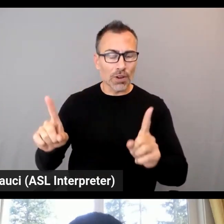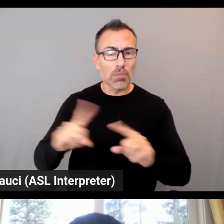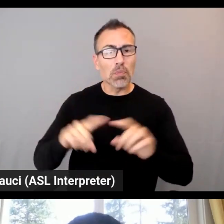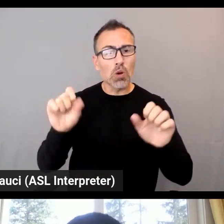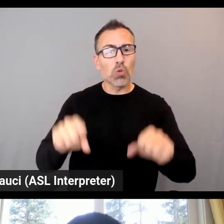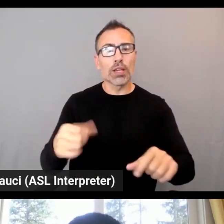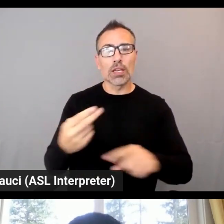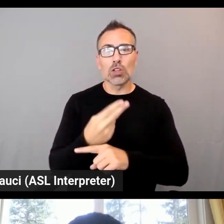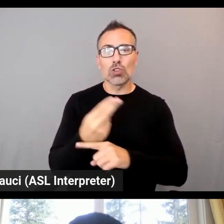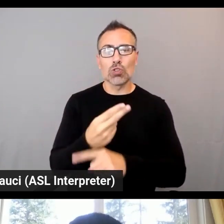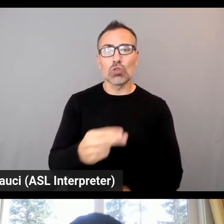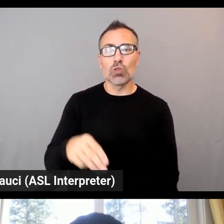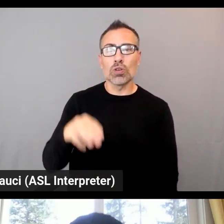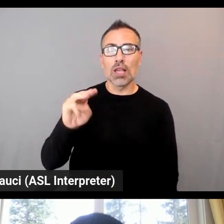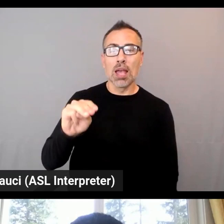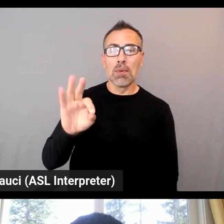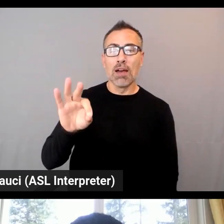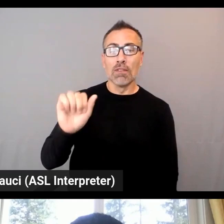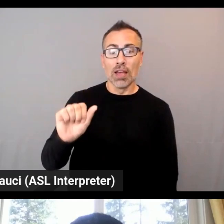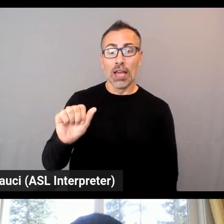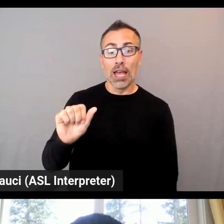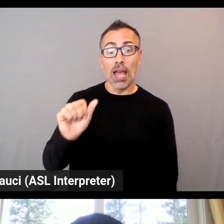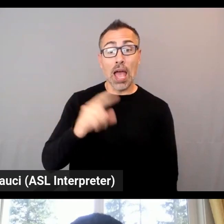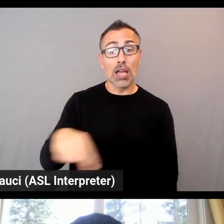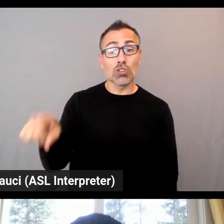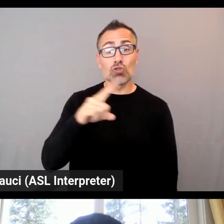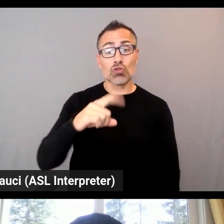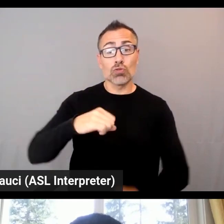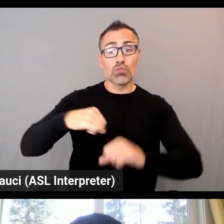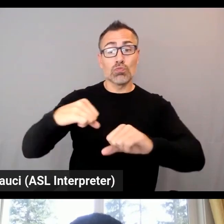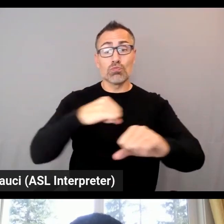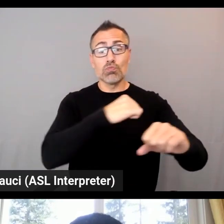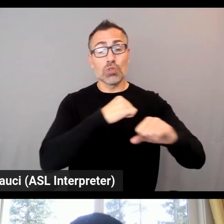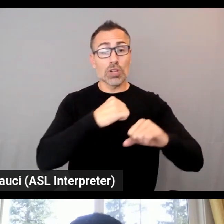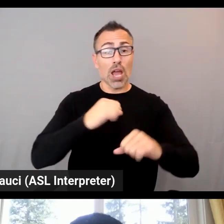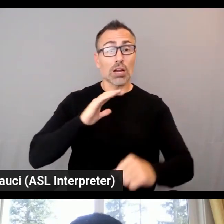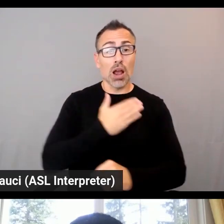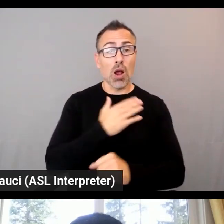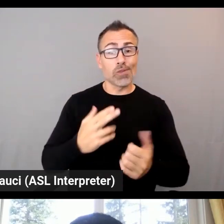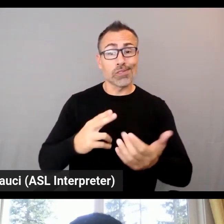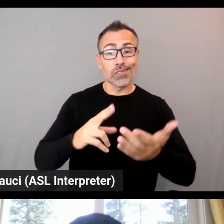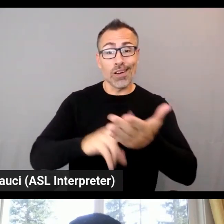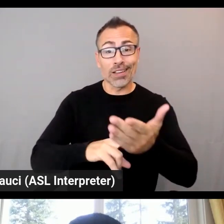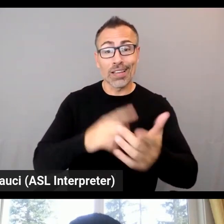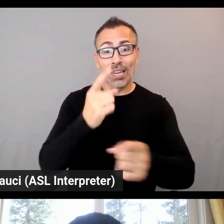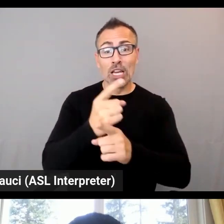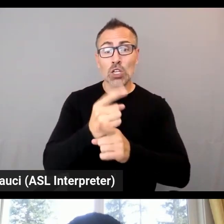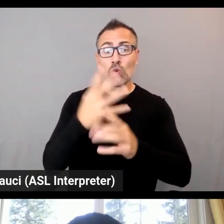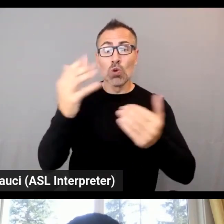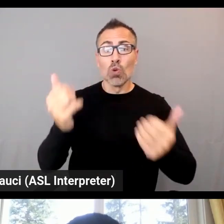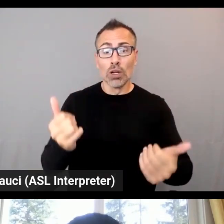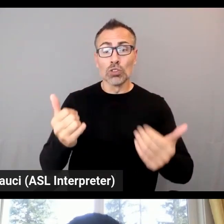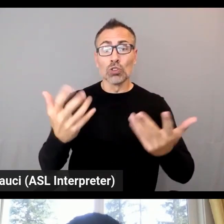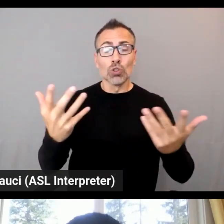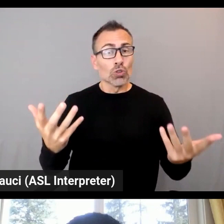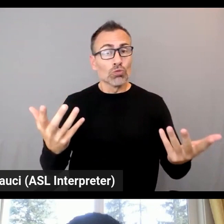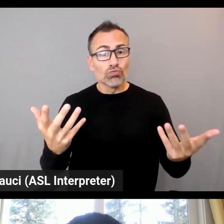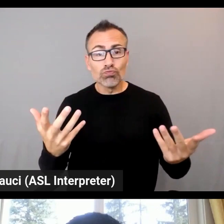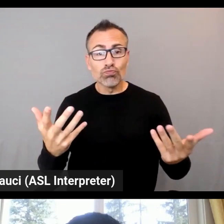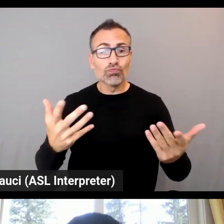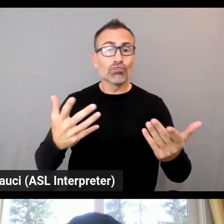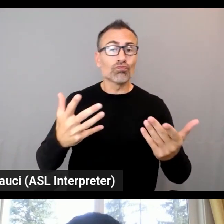to protect our login as we want to administer our RDS database or our